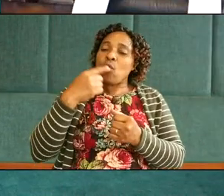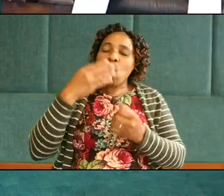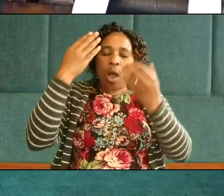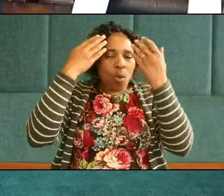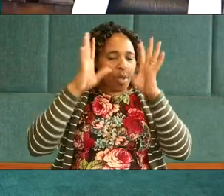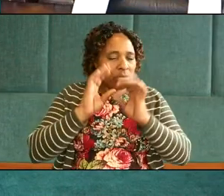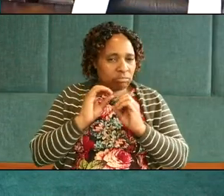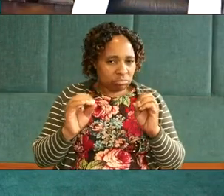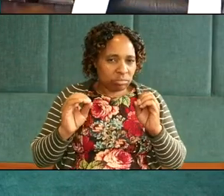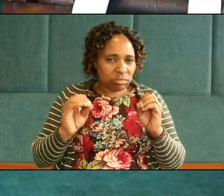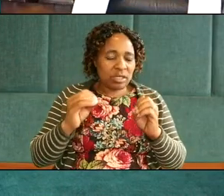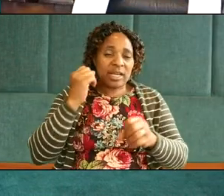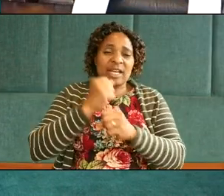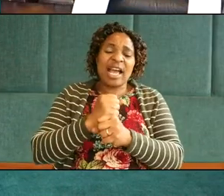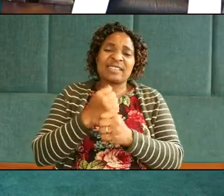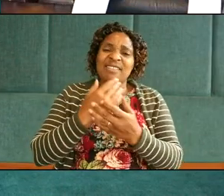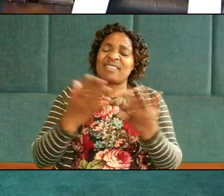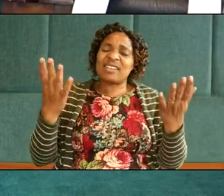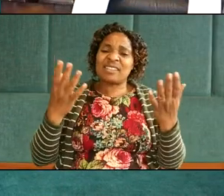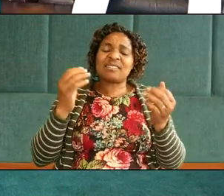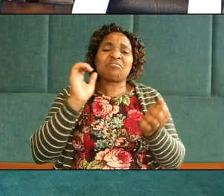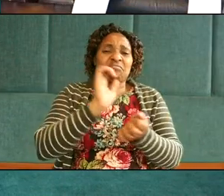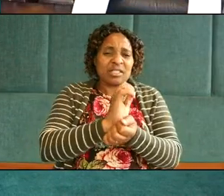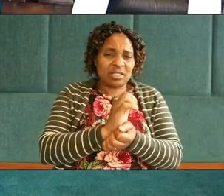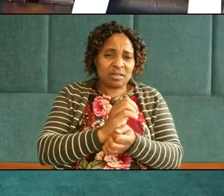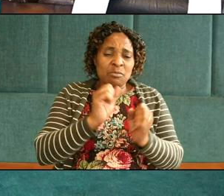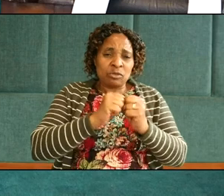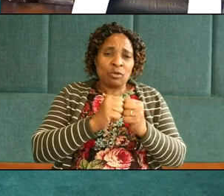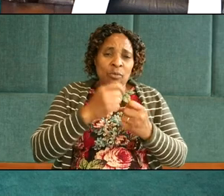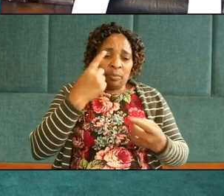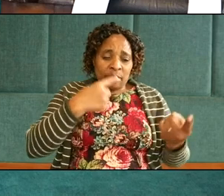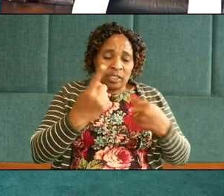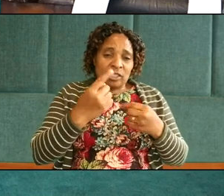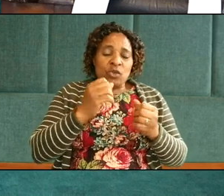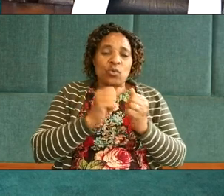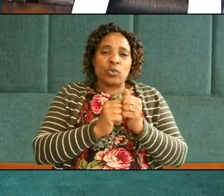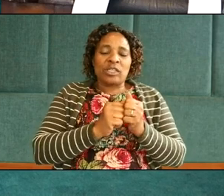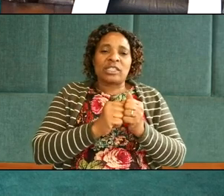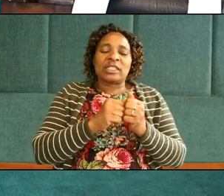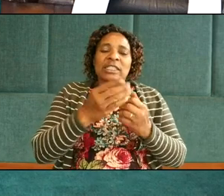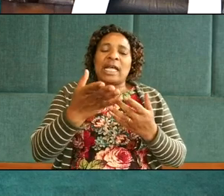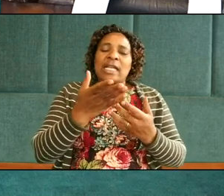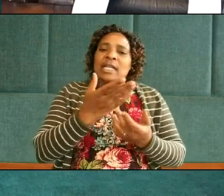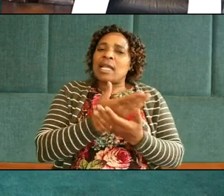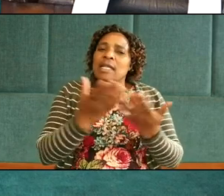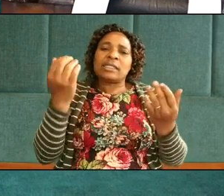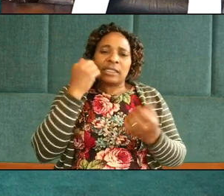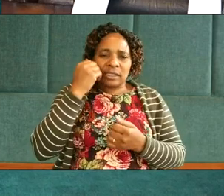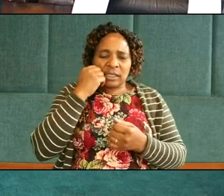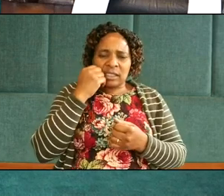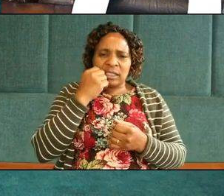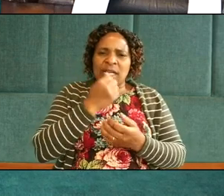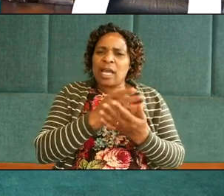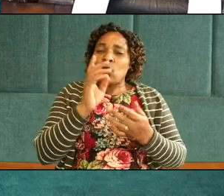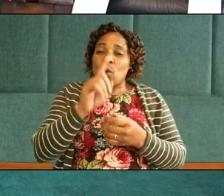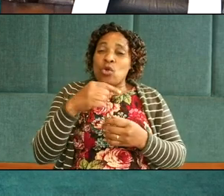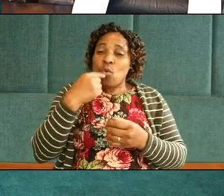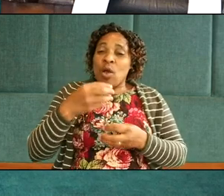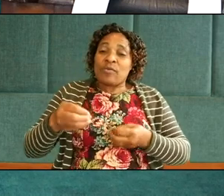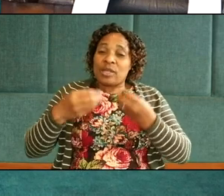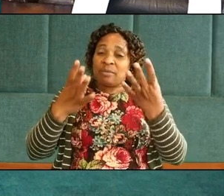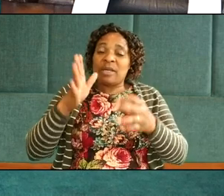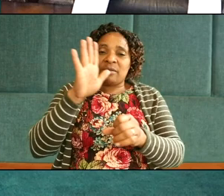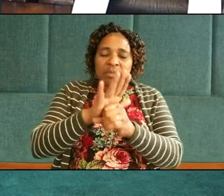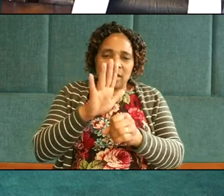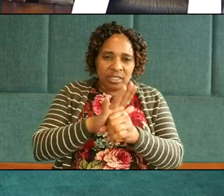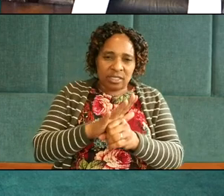know and does things deserving punishment will be beaten with few blows. From everyone who has given much, much will